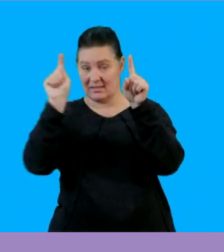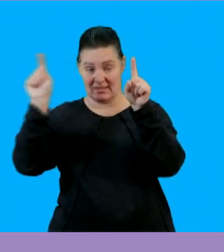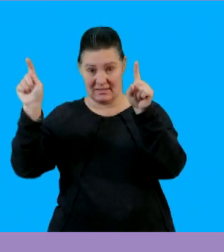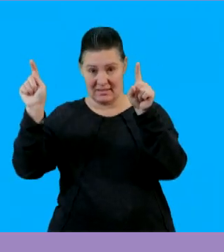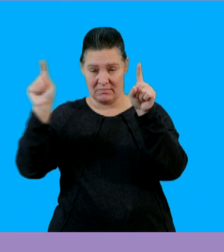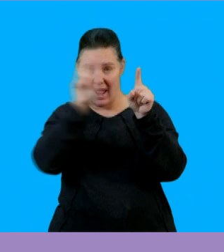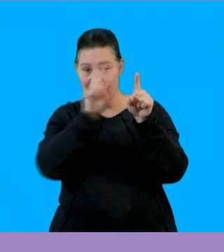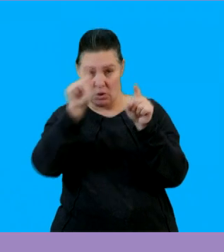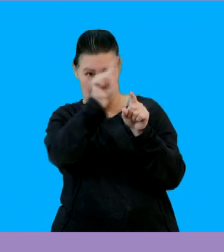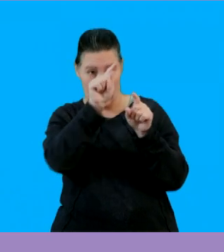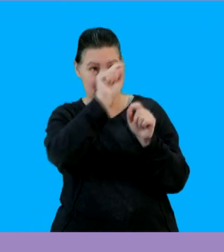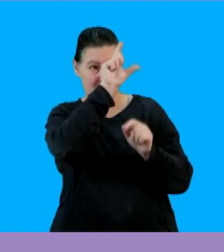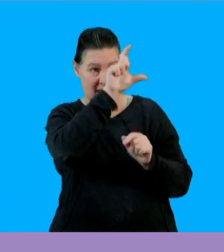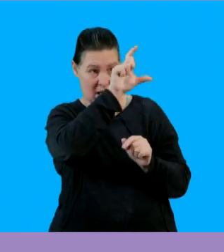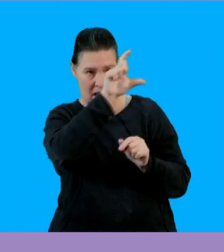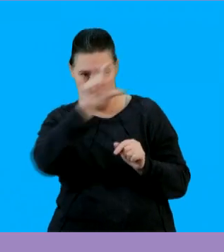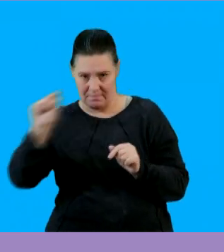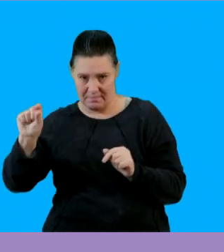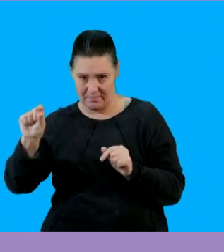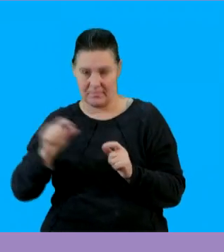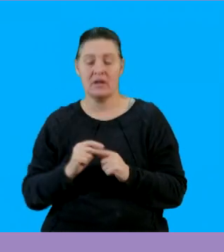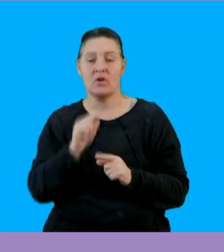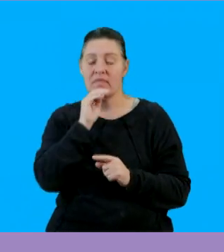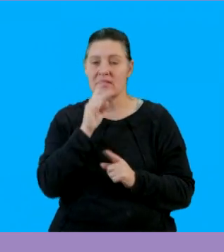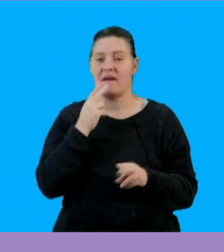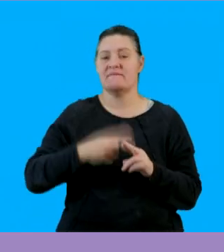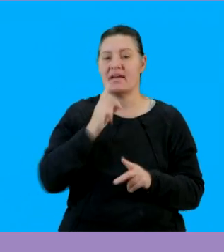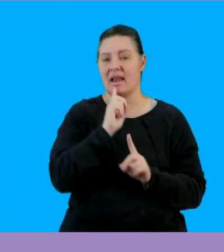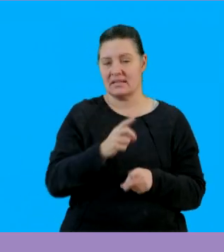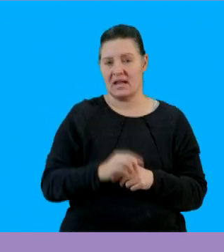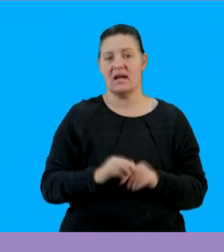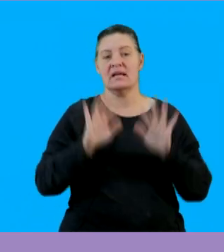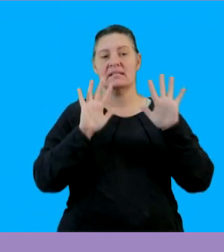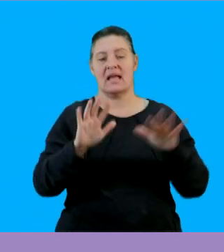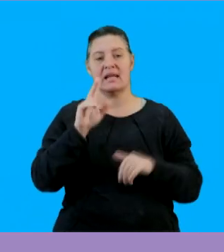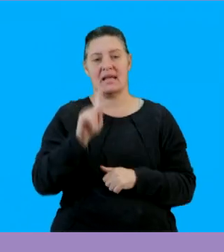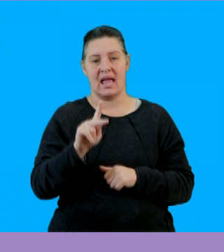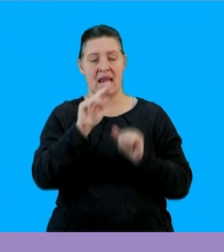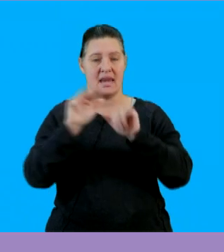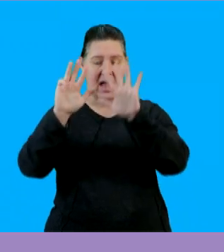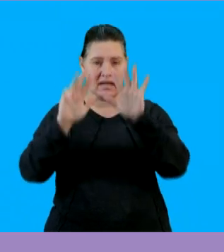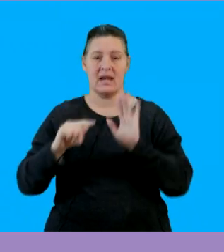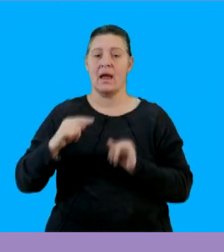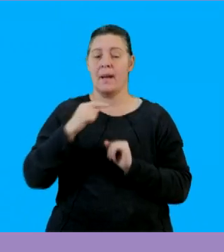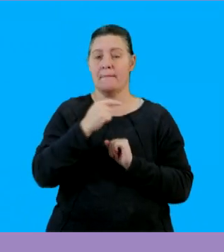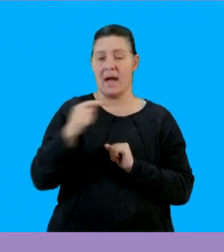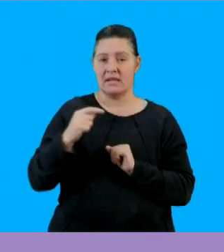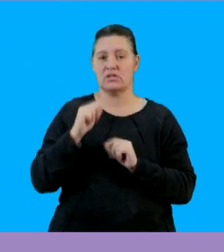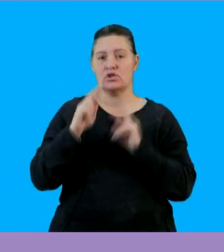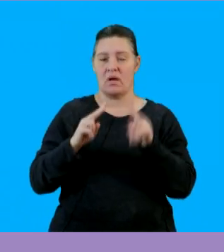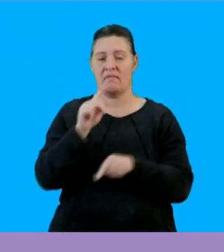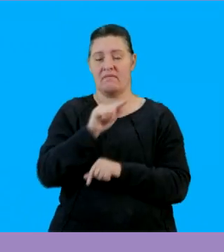powers when we are looking at the exponents of the variable, right? So that our final answer is going to be 10k exponent